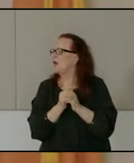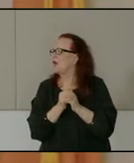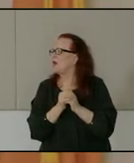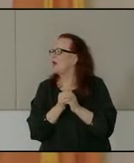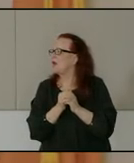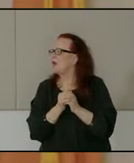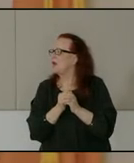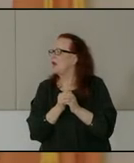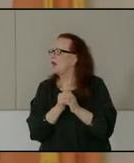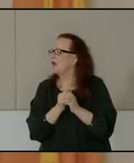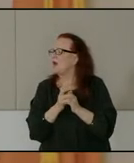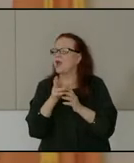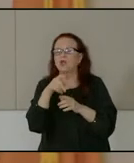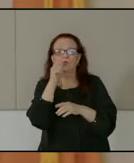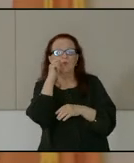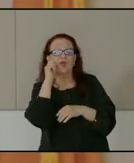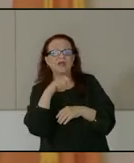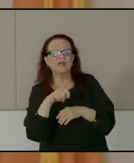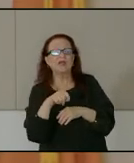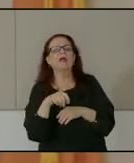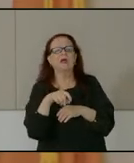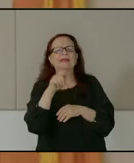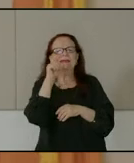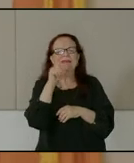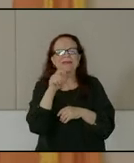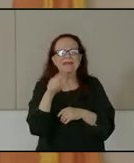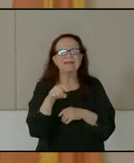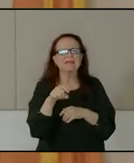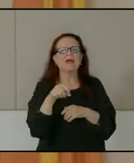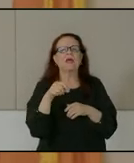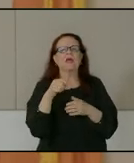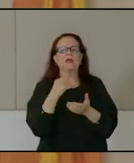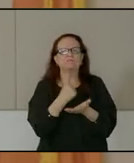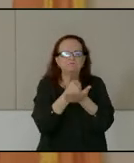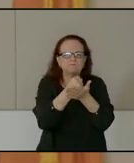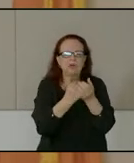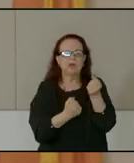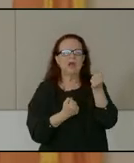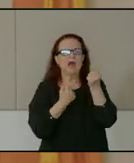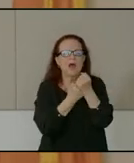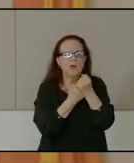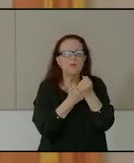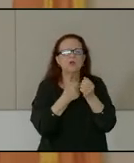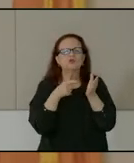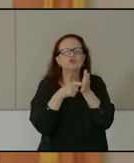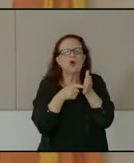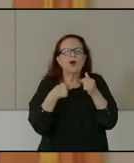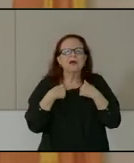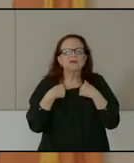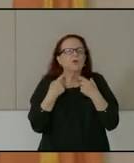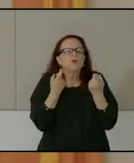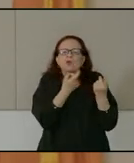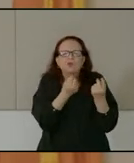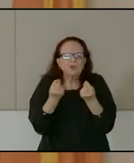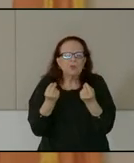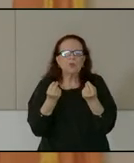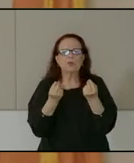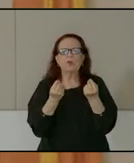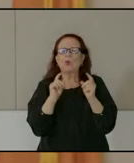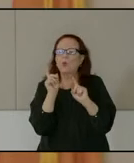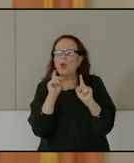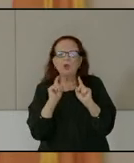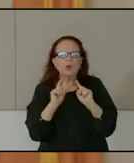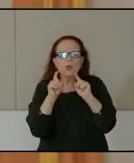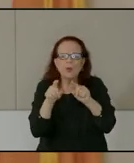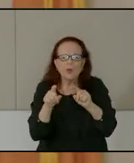and somebody who can show us the way, the direction where and how to go. And with this support,